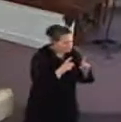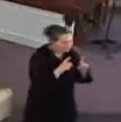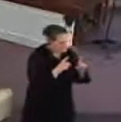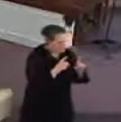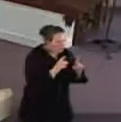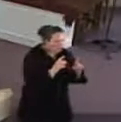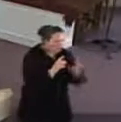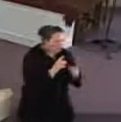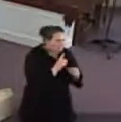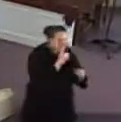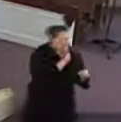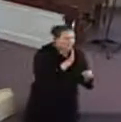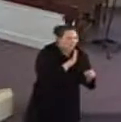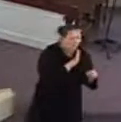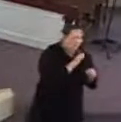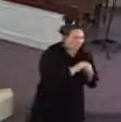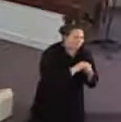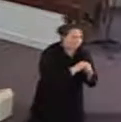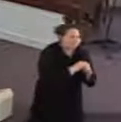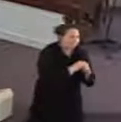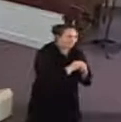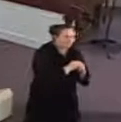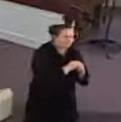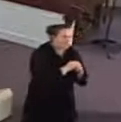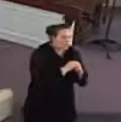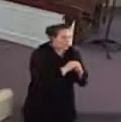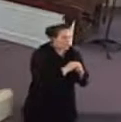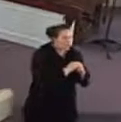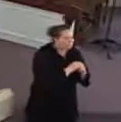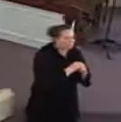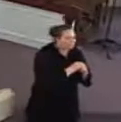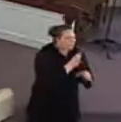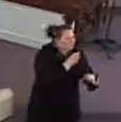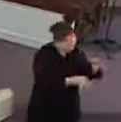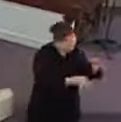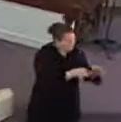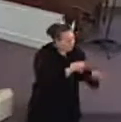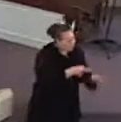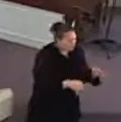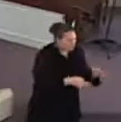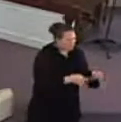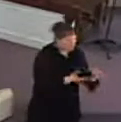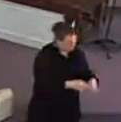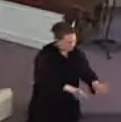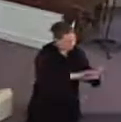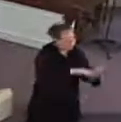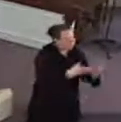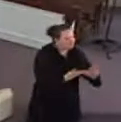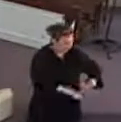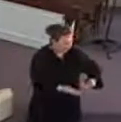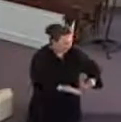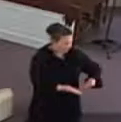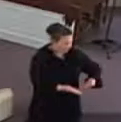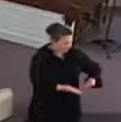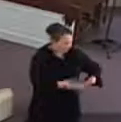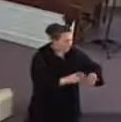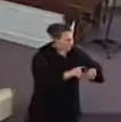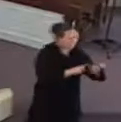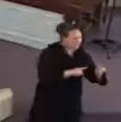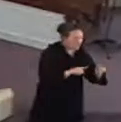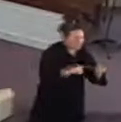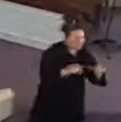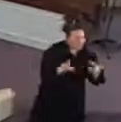And remember, the penalty of sin is death. For the wages of sin is death. But the gift of God is eternal